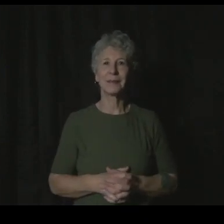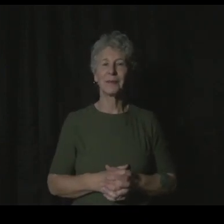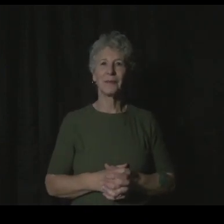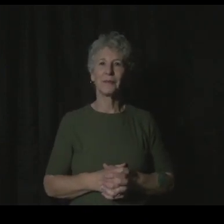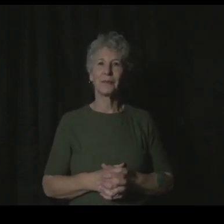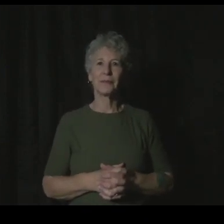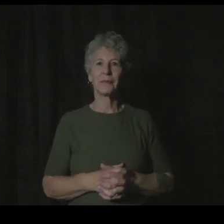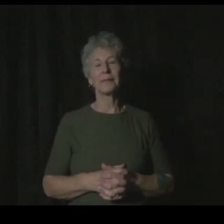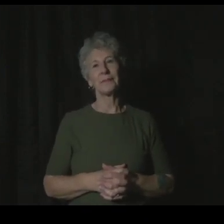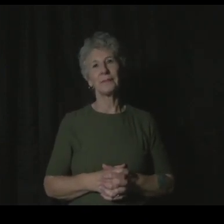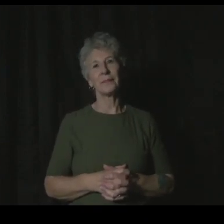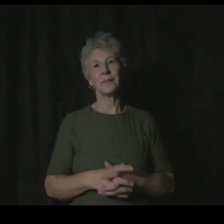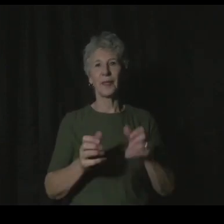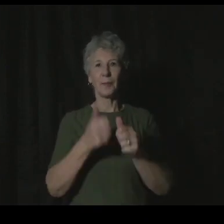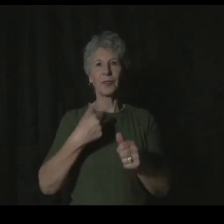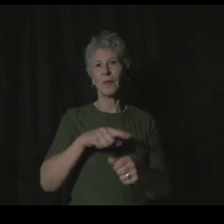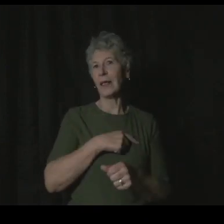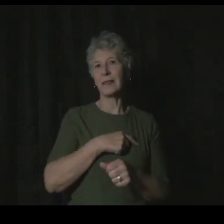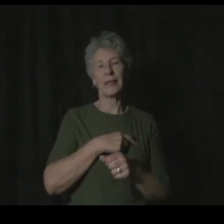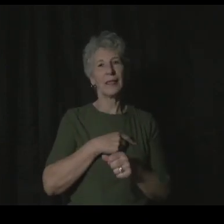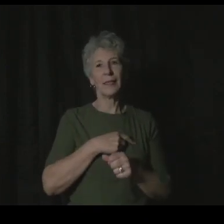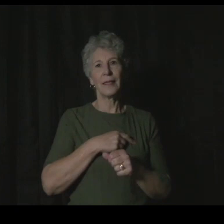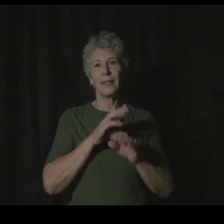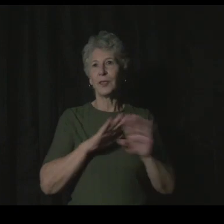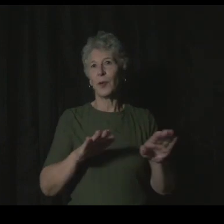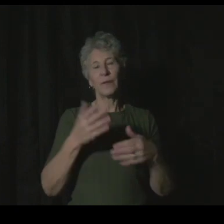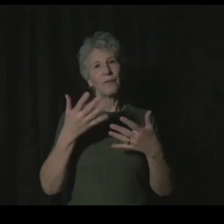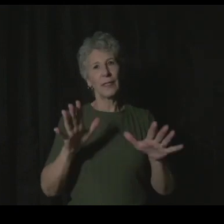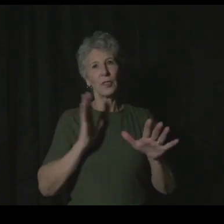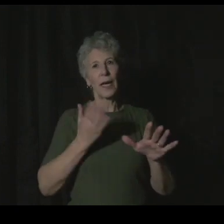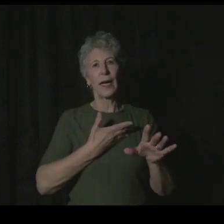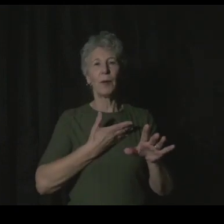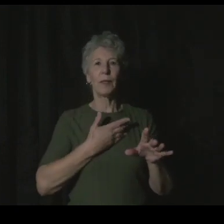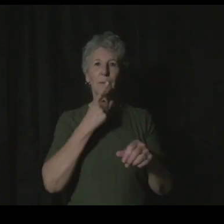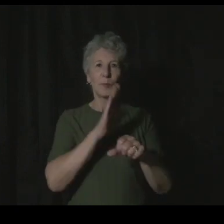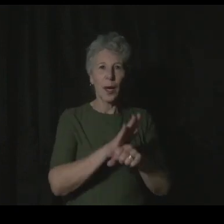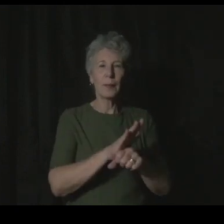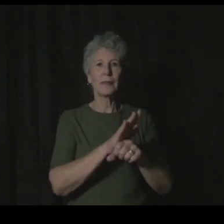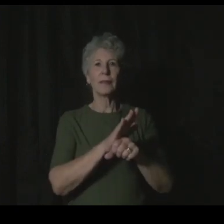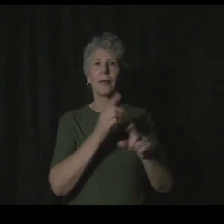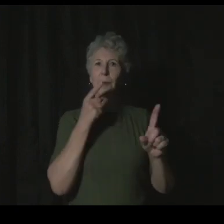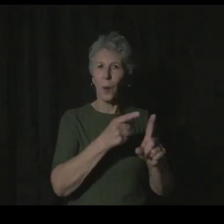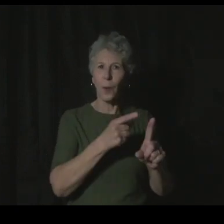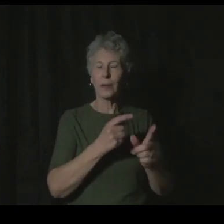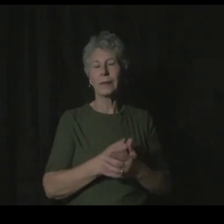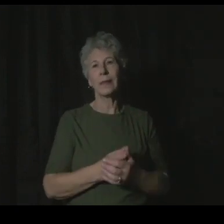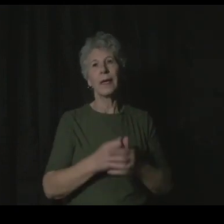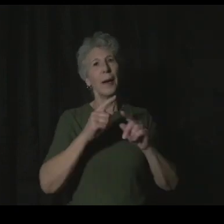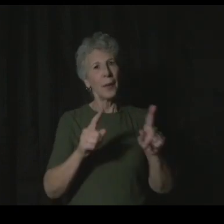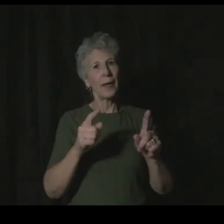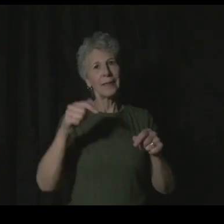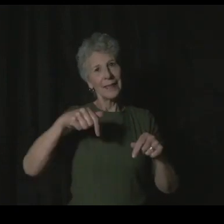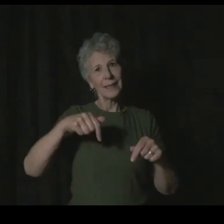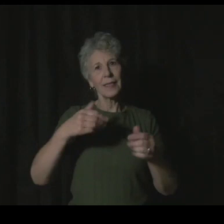Well, most of us do not complete our resolutions in any particular year. But there's a new